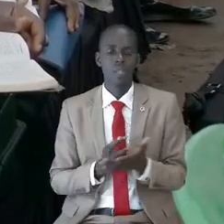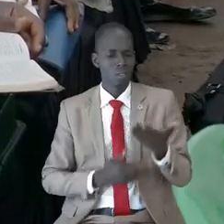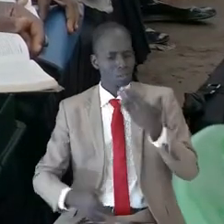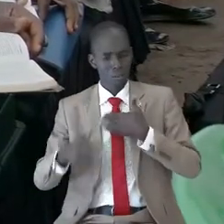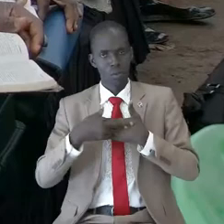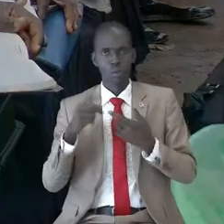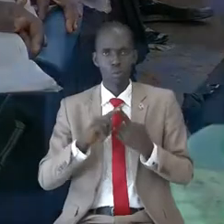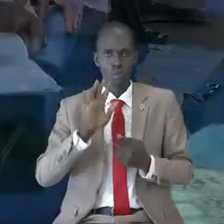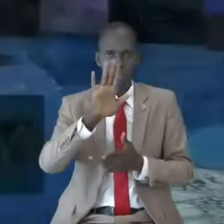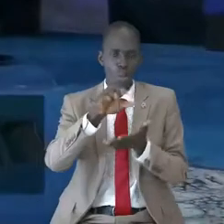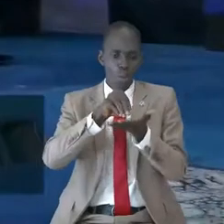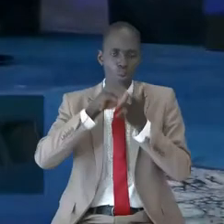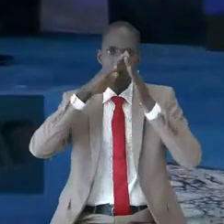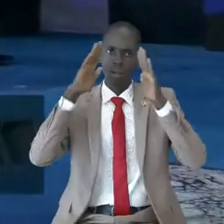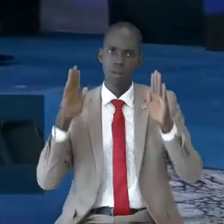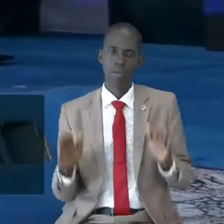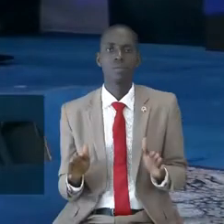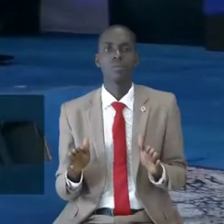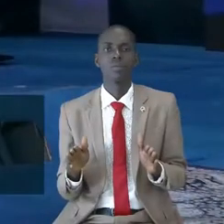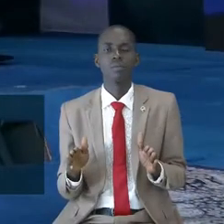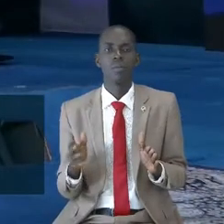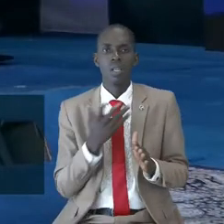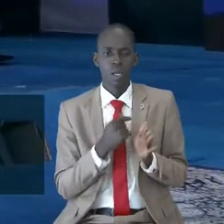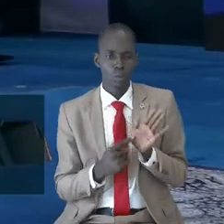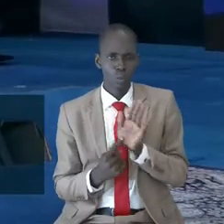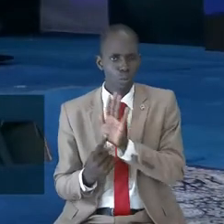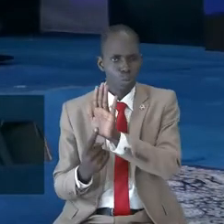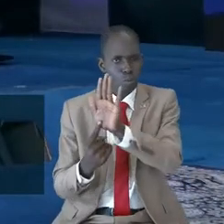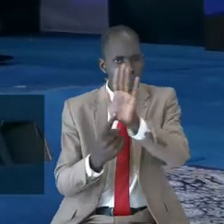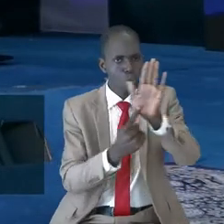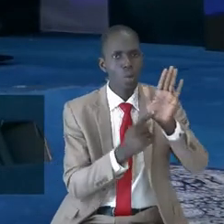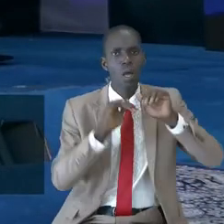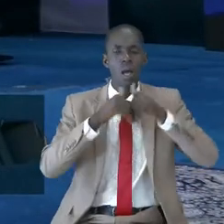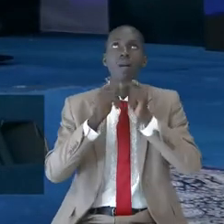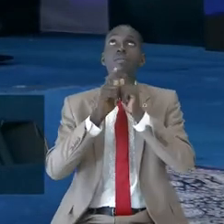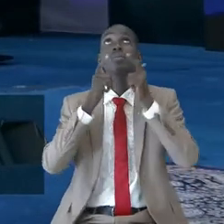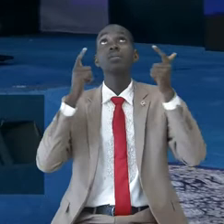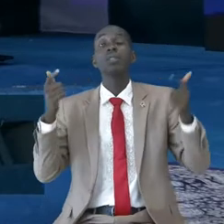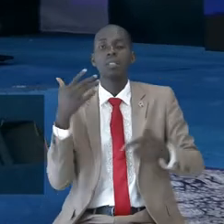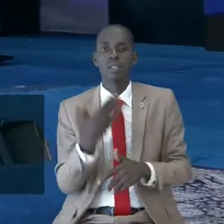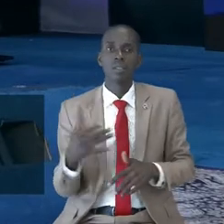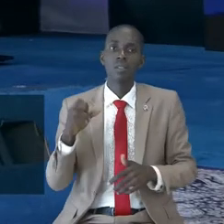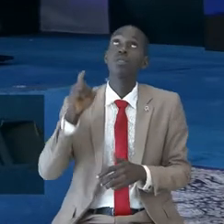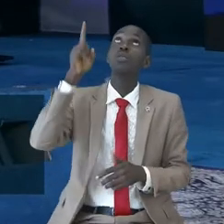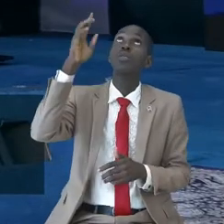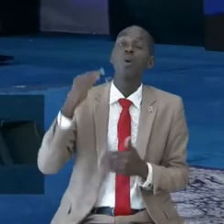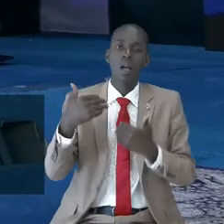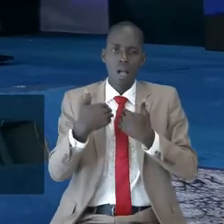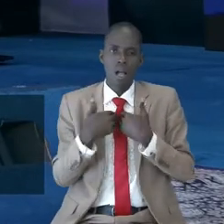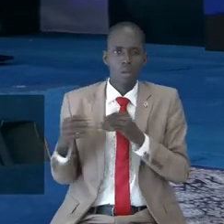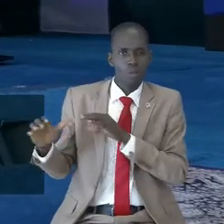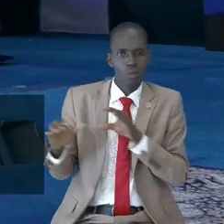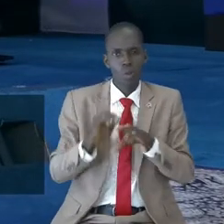return to thine own house and show how great things God has